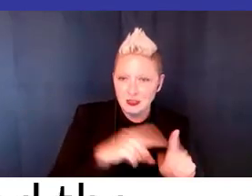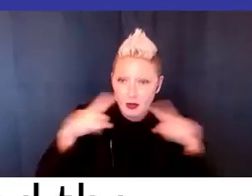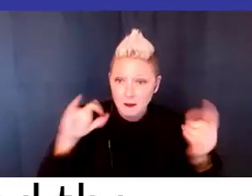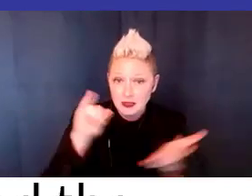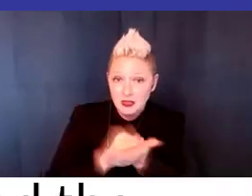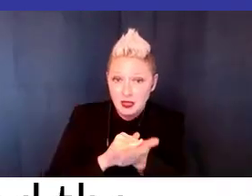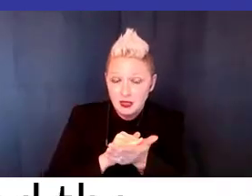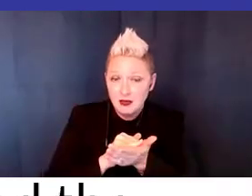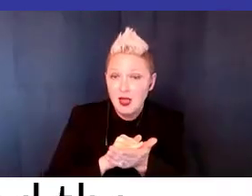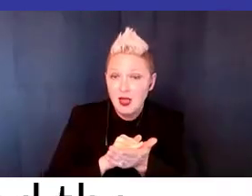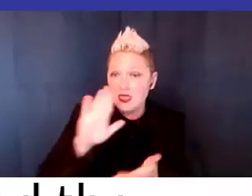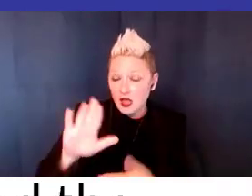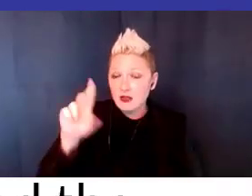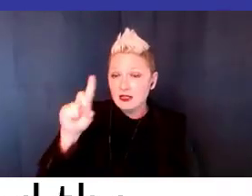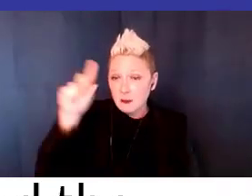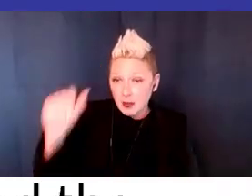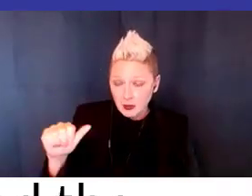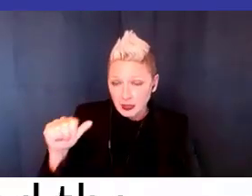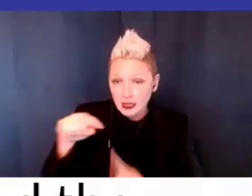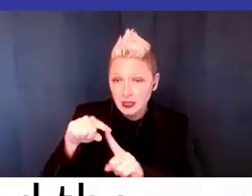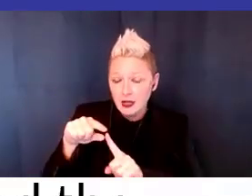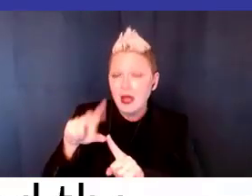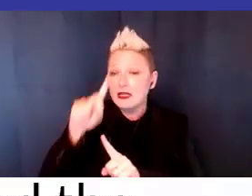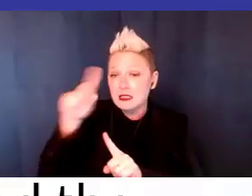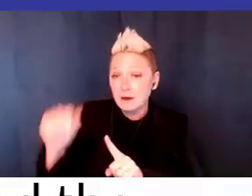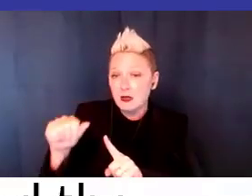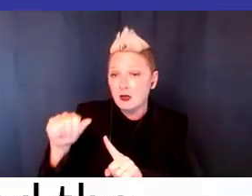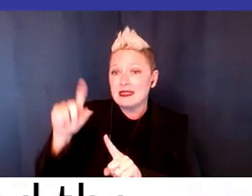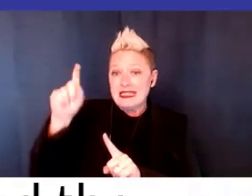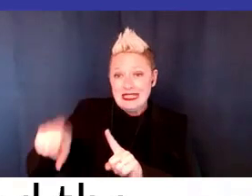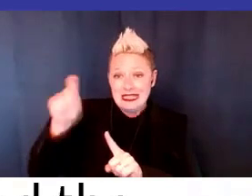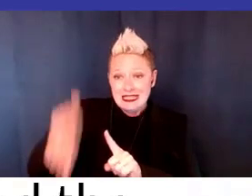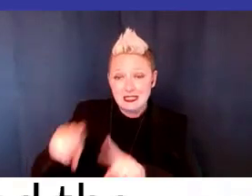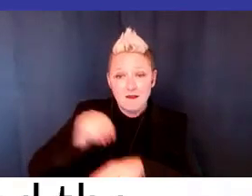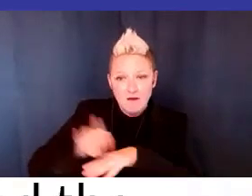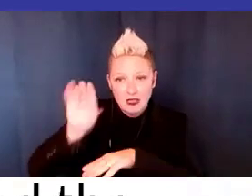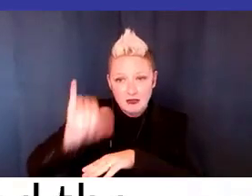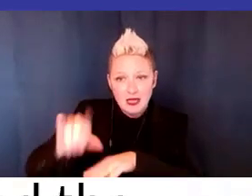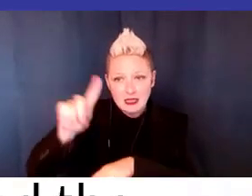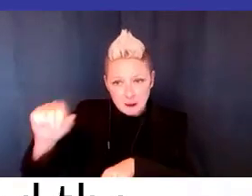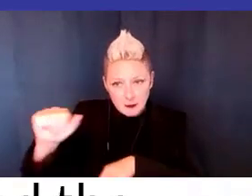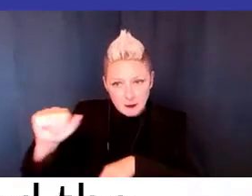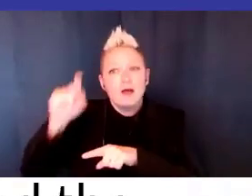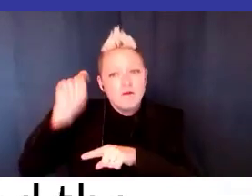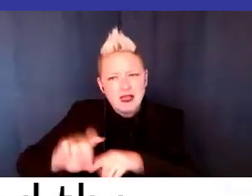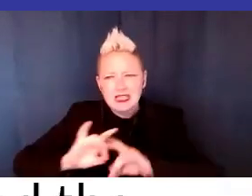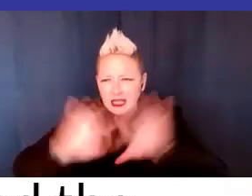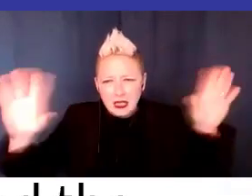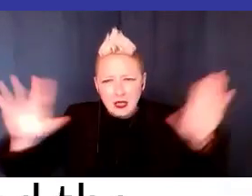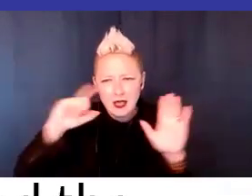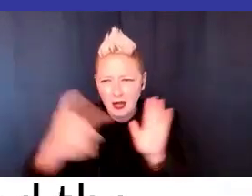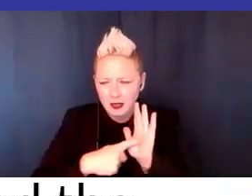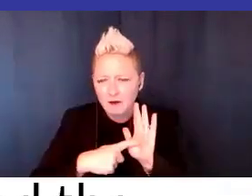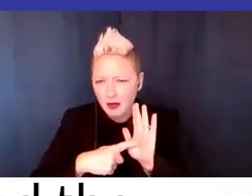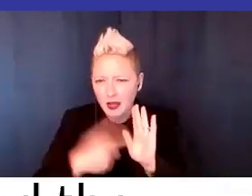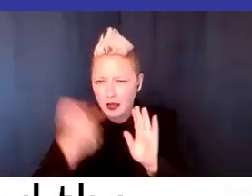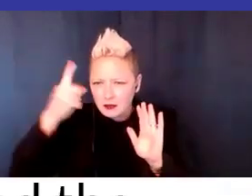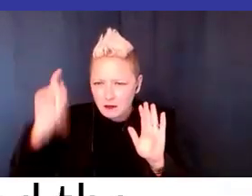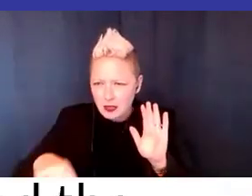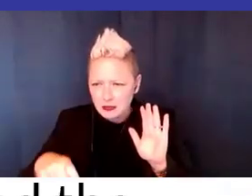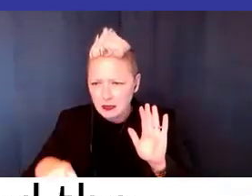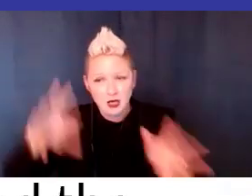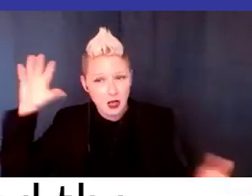student's disability and disability-related needs must be clearly identified and understood. A comprehensive special